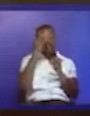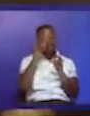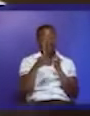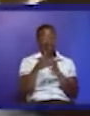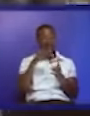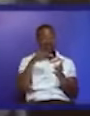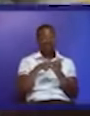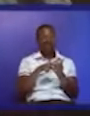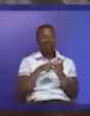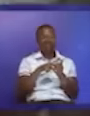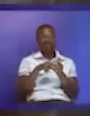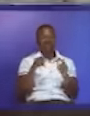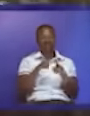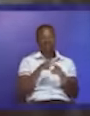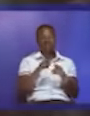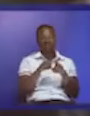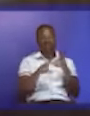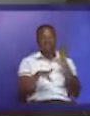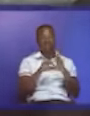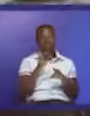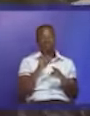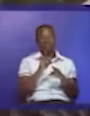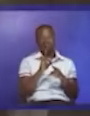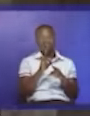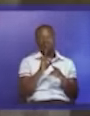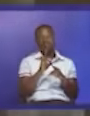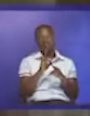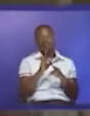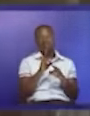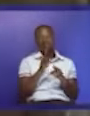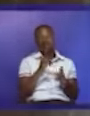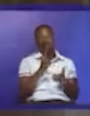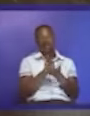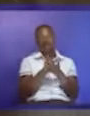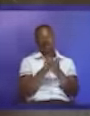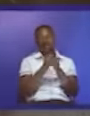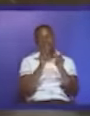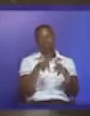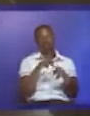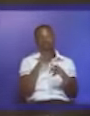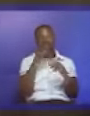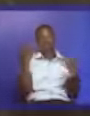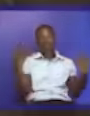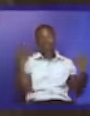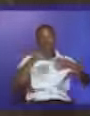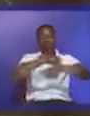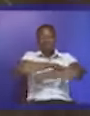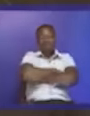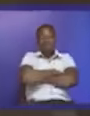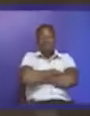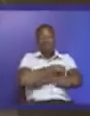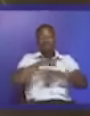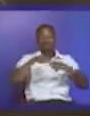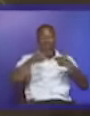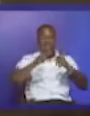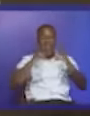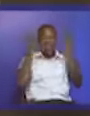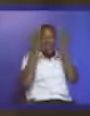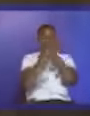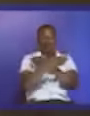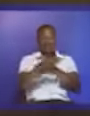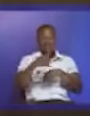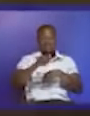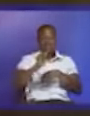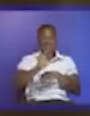stand as a spiritual bailout system? Don't fold your arms and let darkness continue to